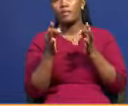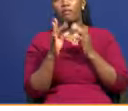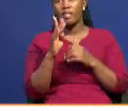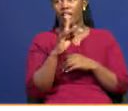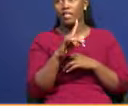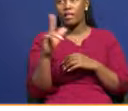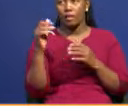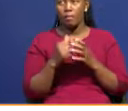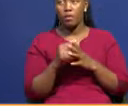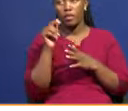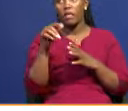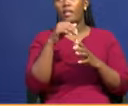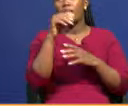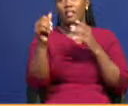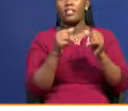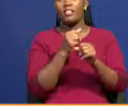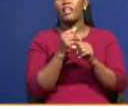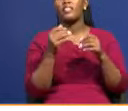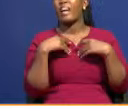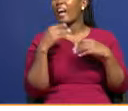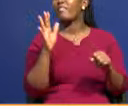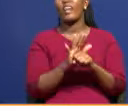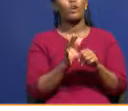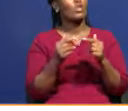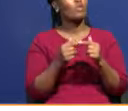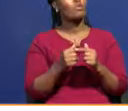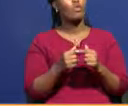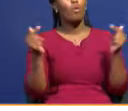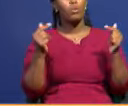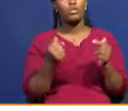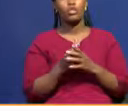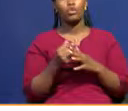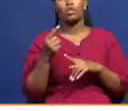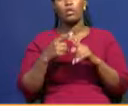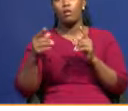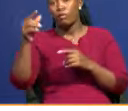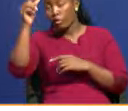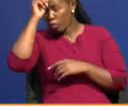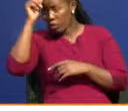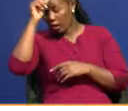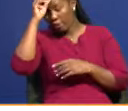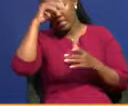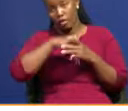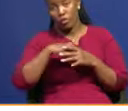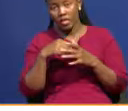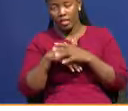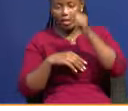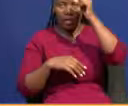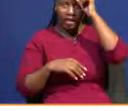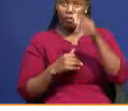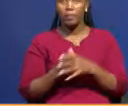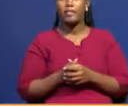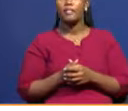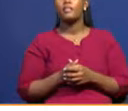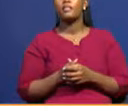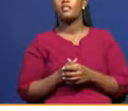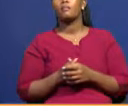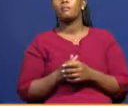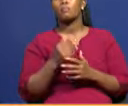more of opposition on the finance bill coming from the government, within government itself. Mm-hmm. Yeah.